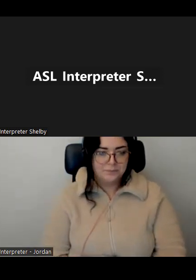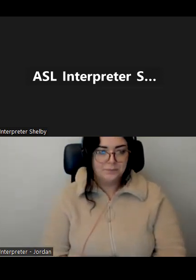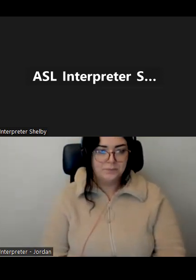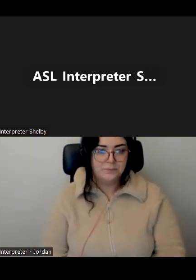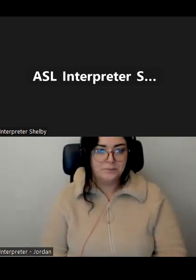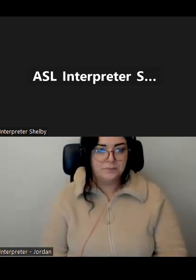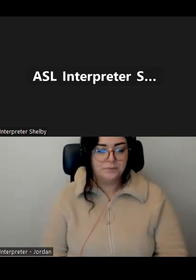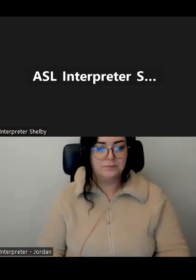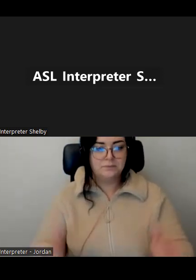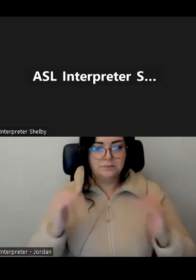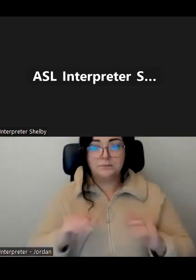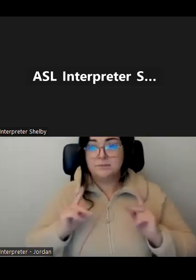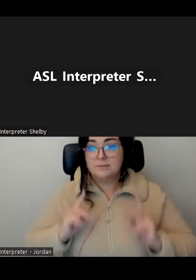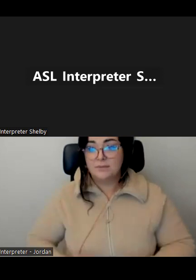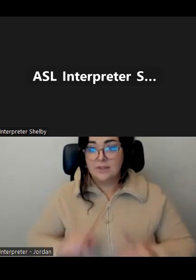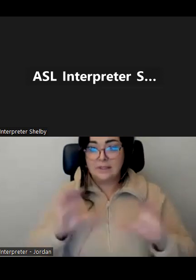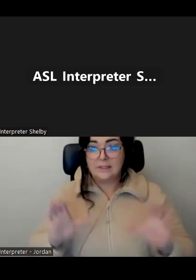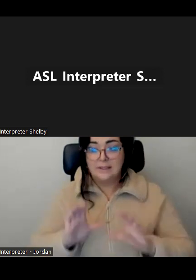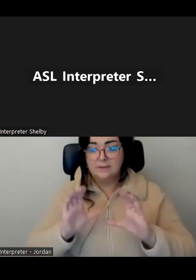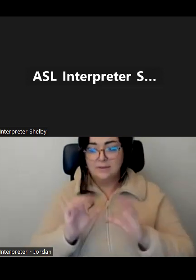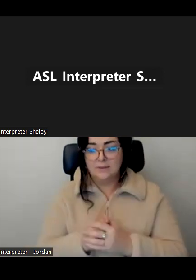And physical activity can really,